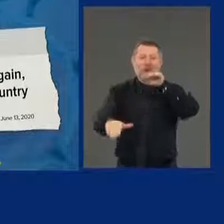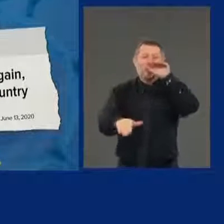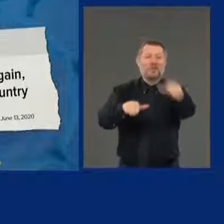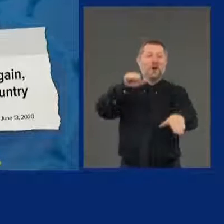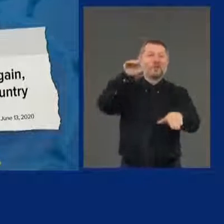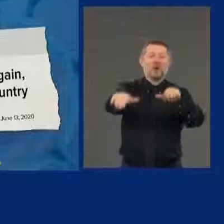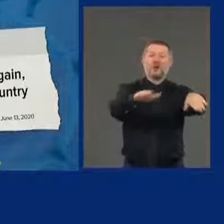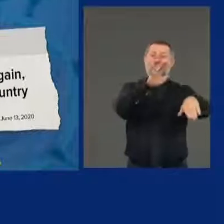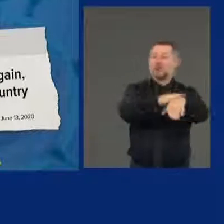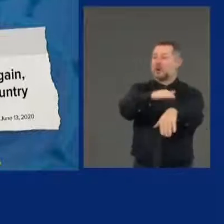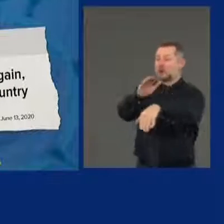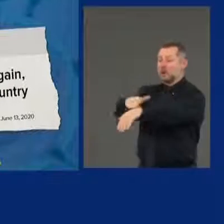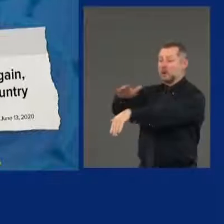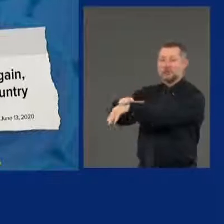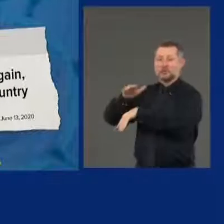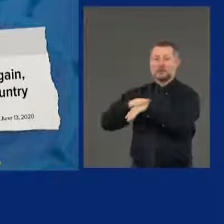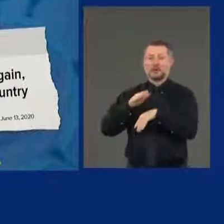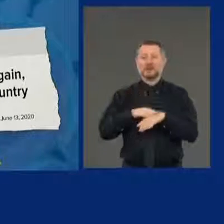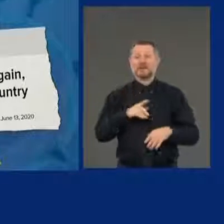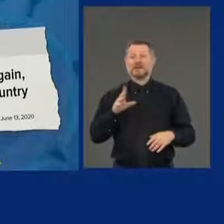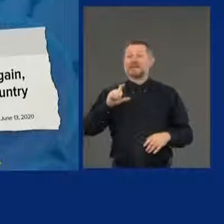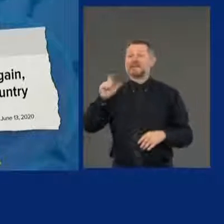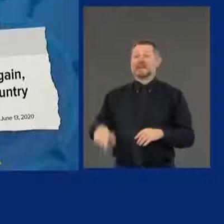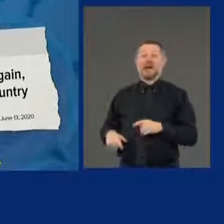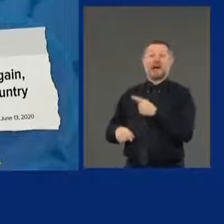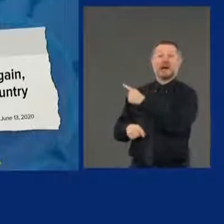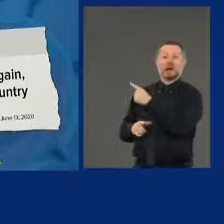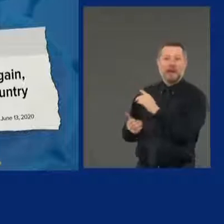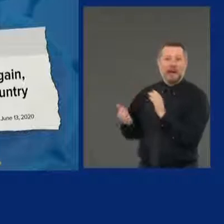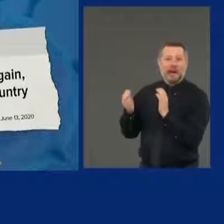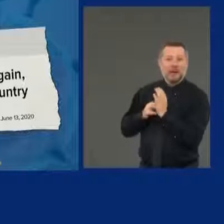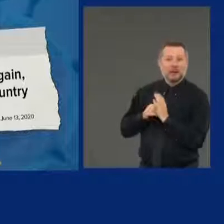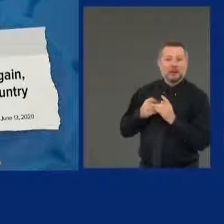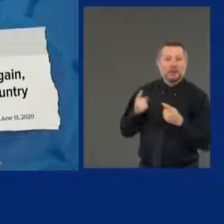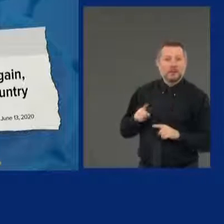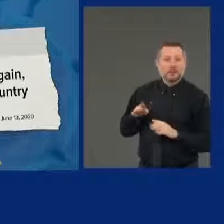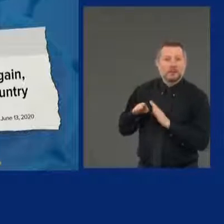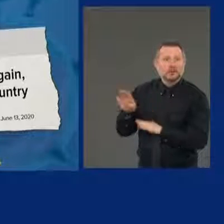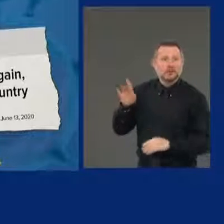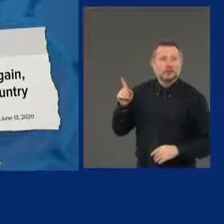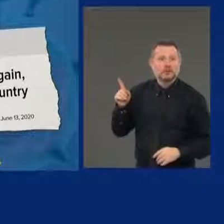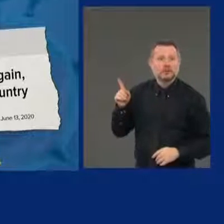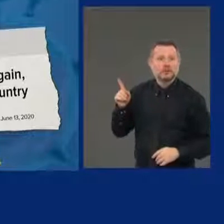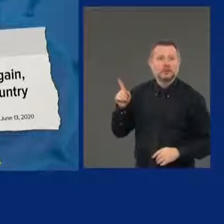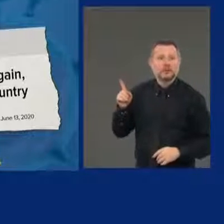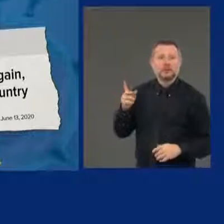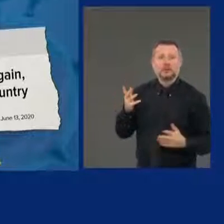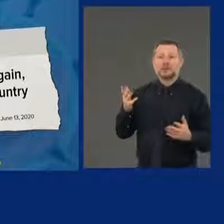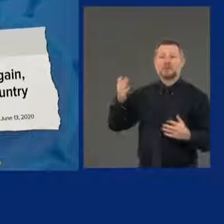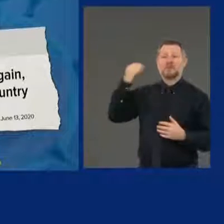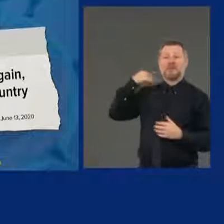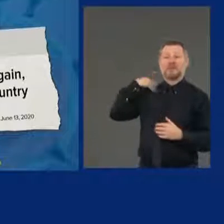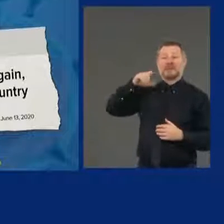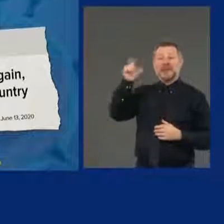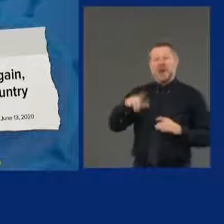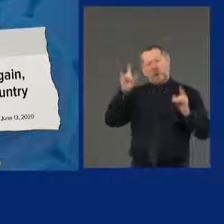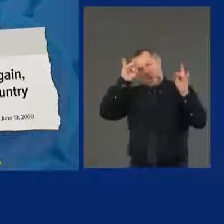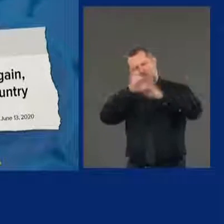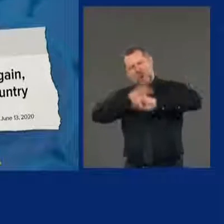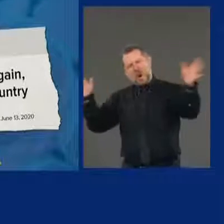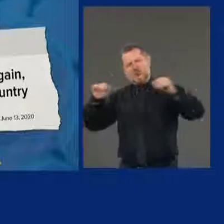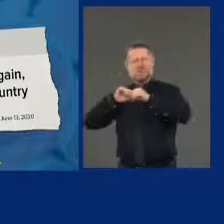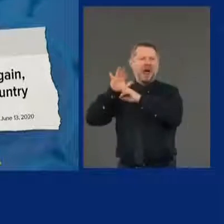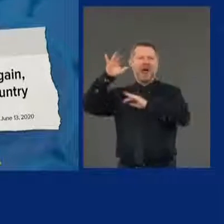about Italy having a rise again. And Italy had a horrific